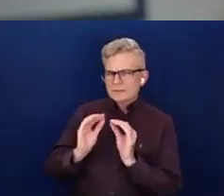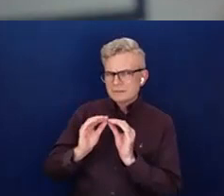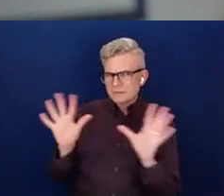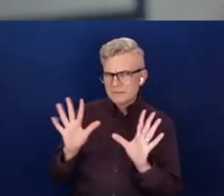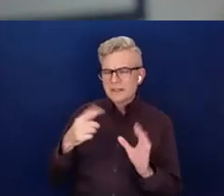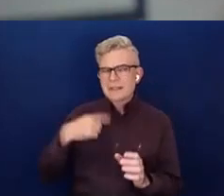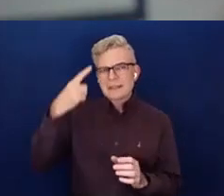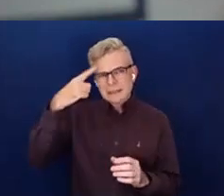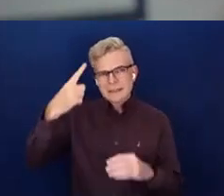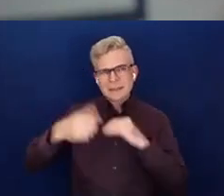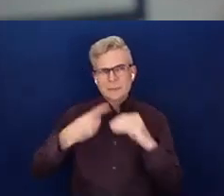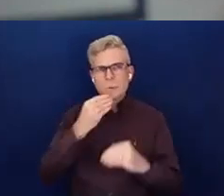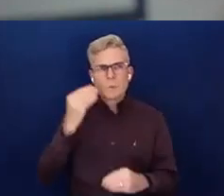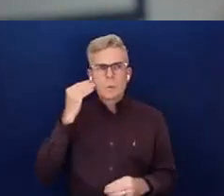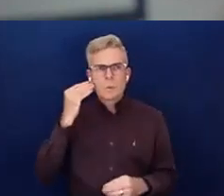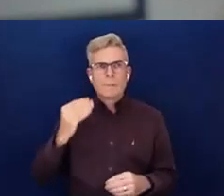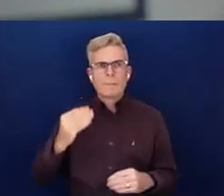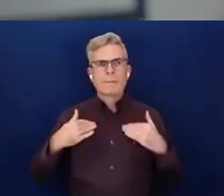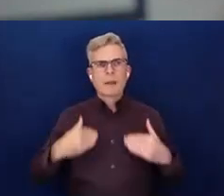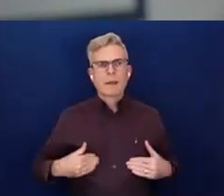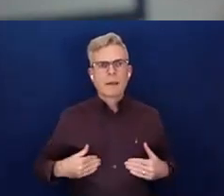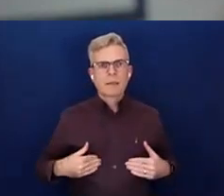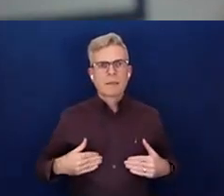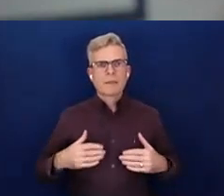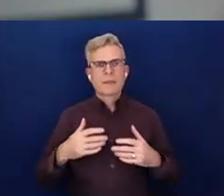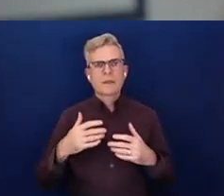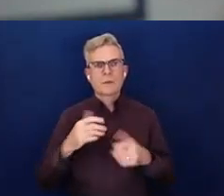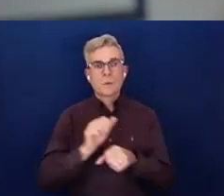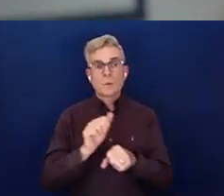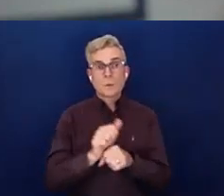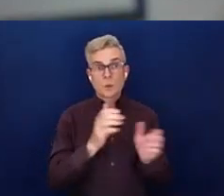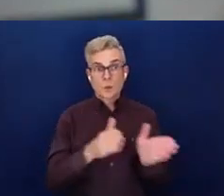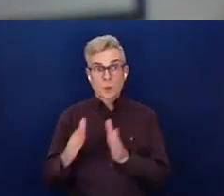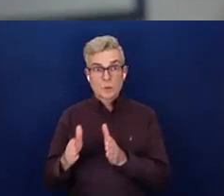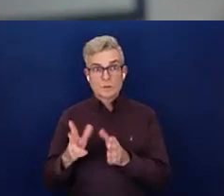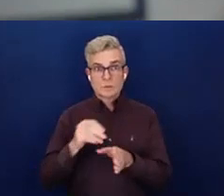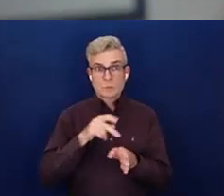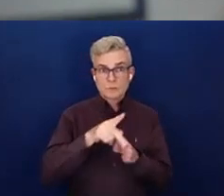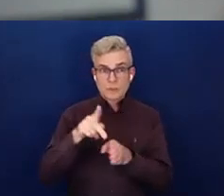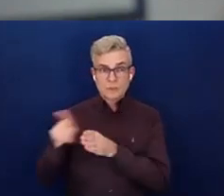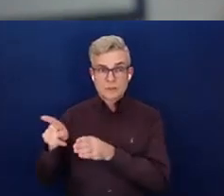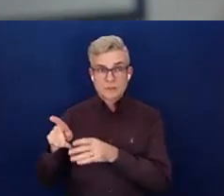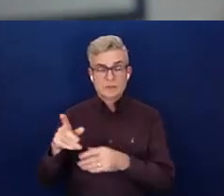to uh, home health workers and professionals, uh,